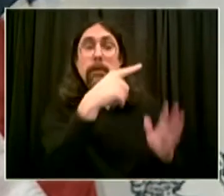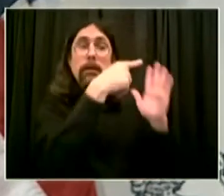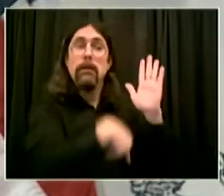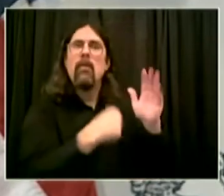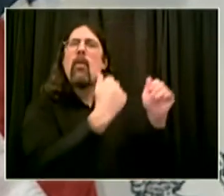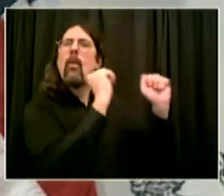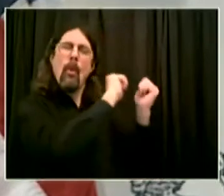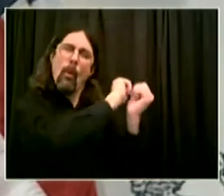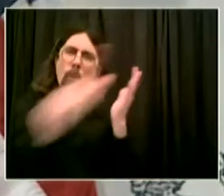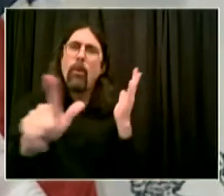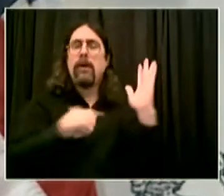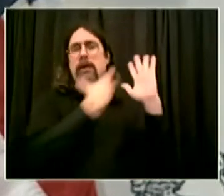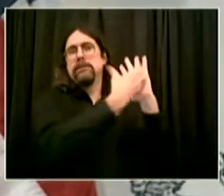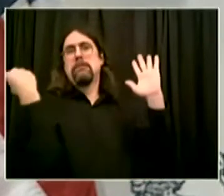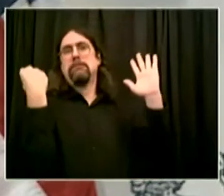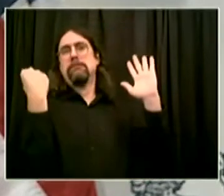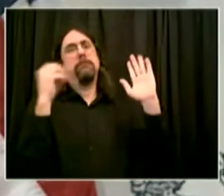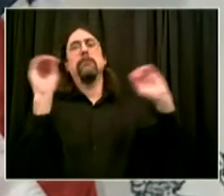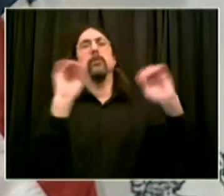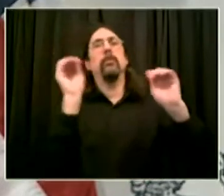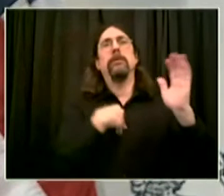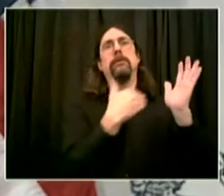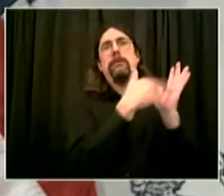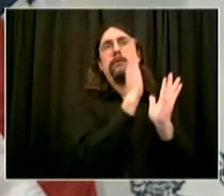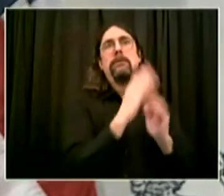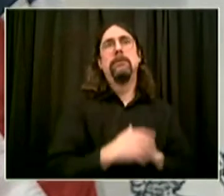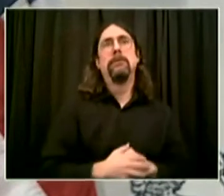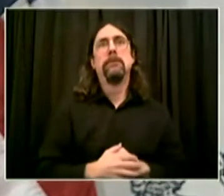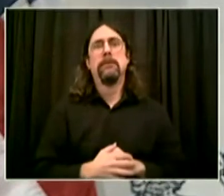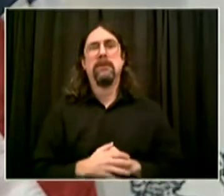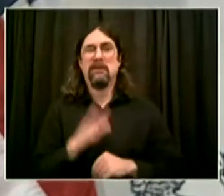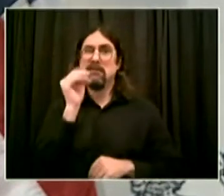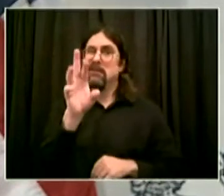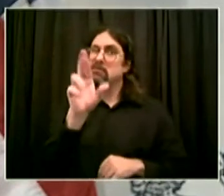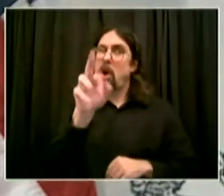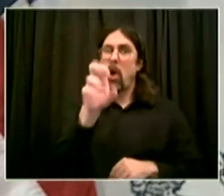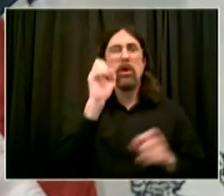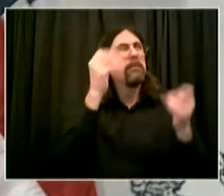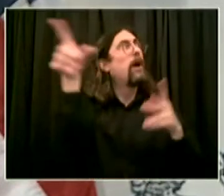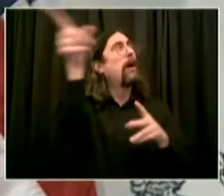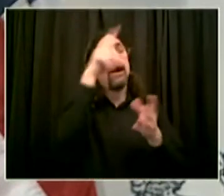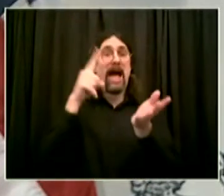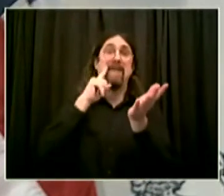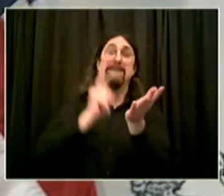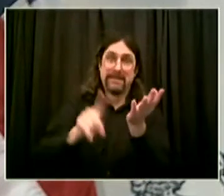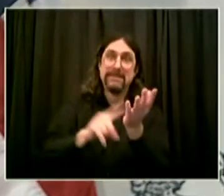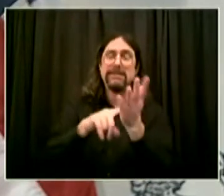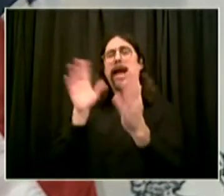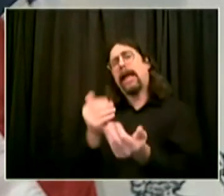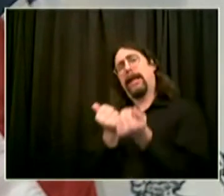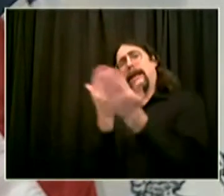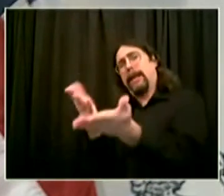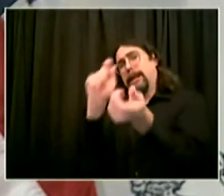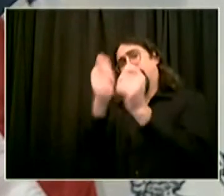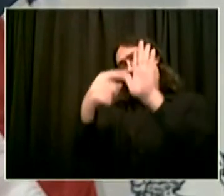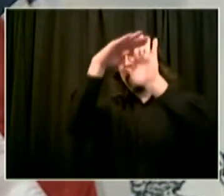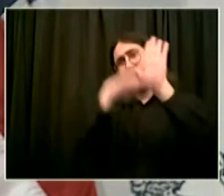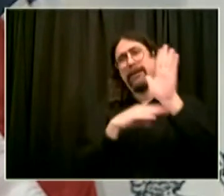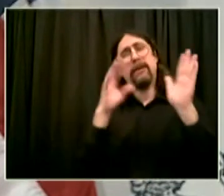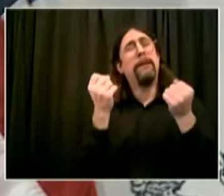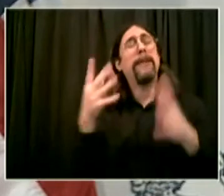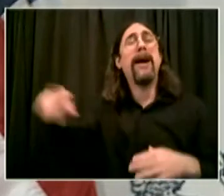precinct commander selection process. These are big changes, and as I said and the commissioner said, a number of additional